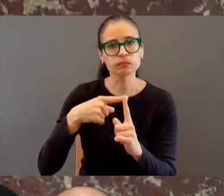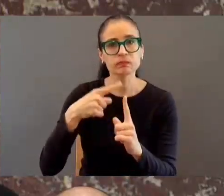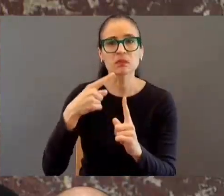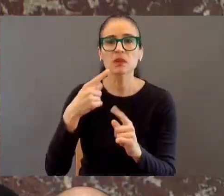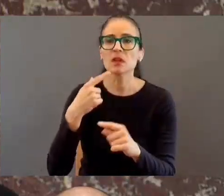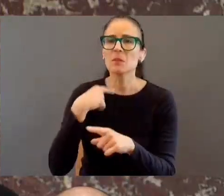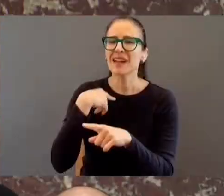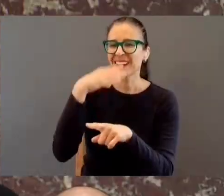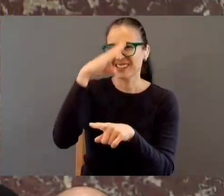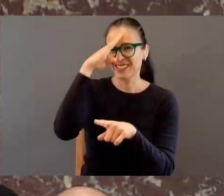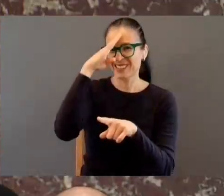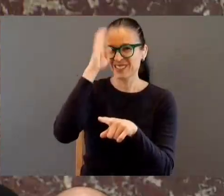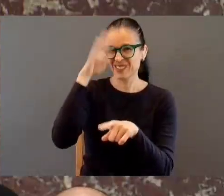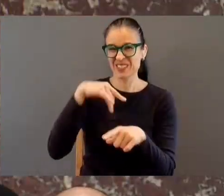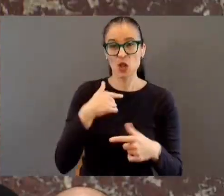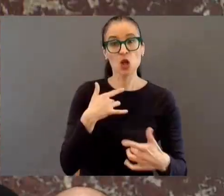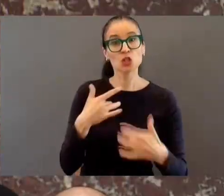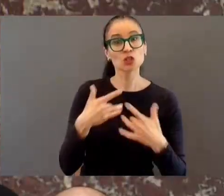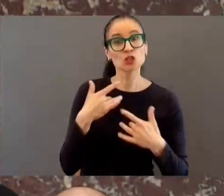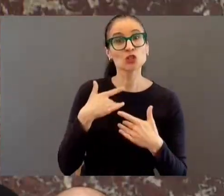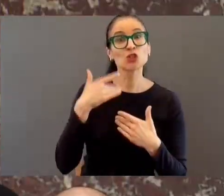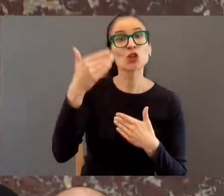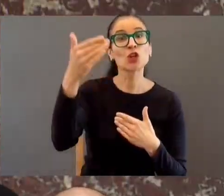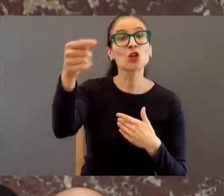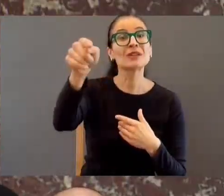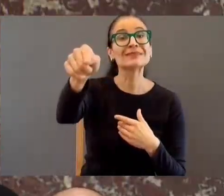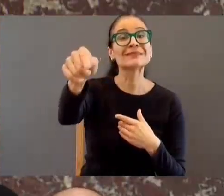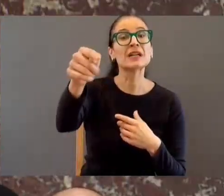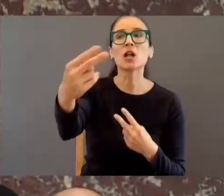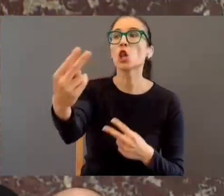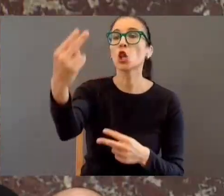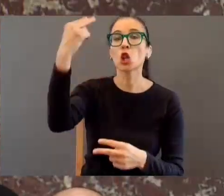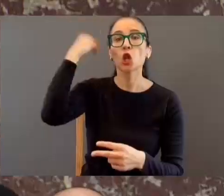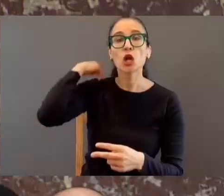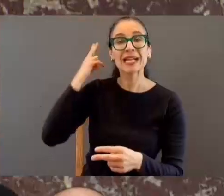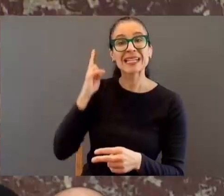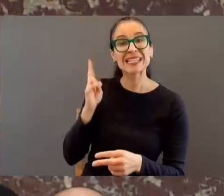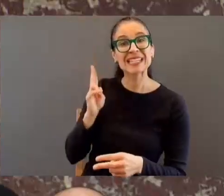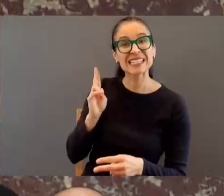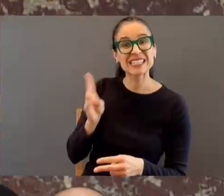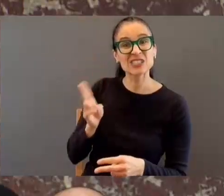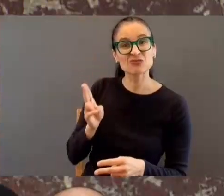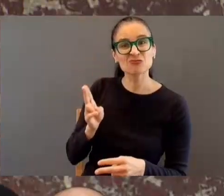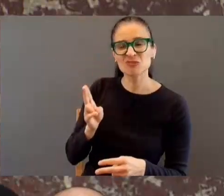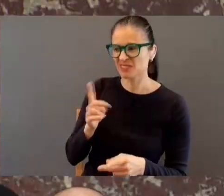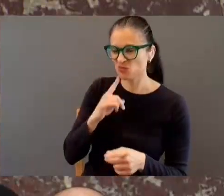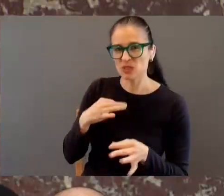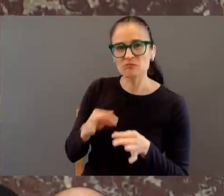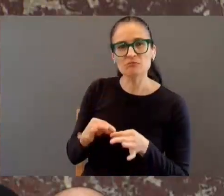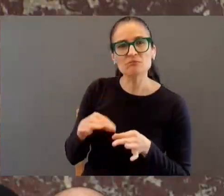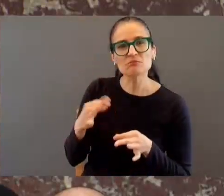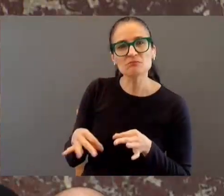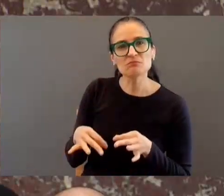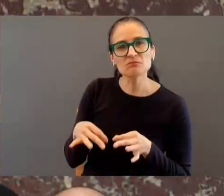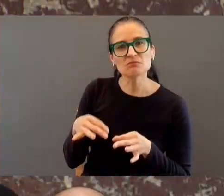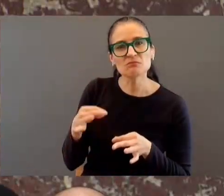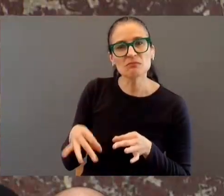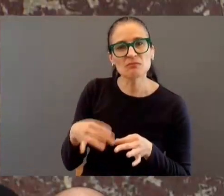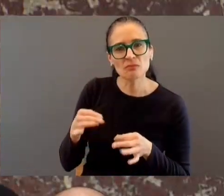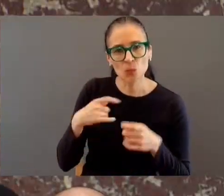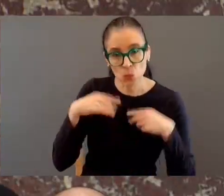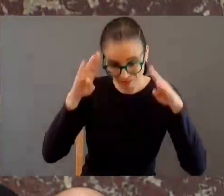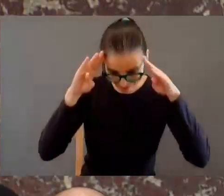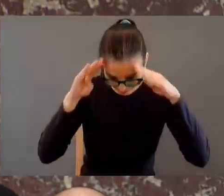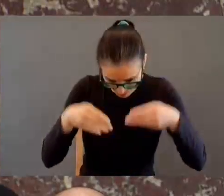solve the problems of our time, that we kicked the can down the road, focusing on short-term problems to get re-elected.